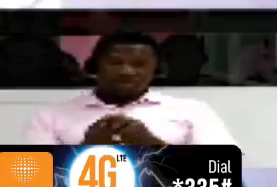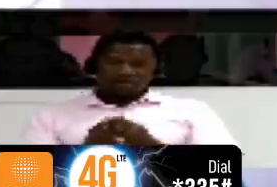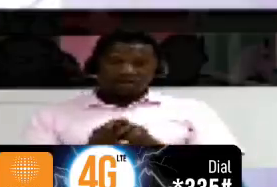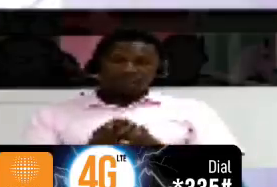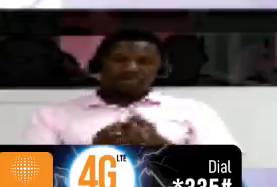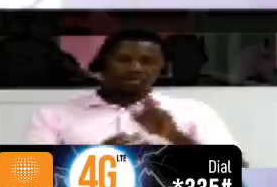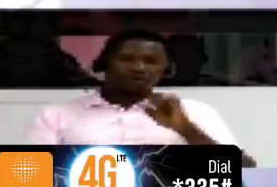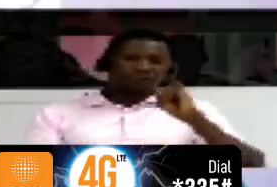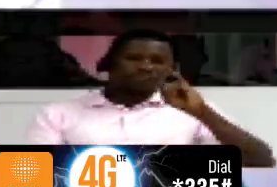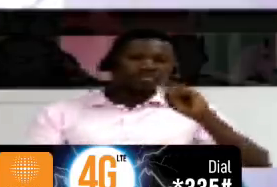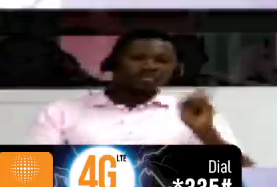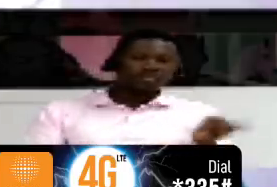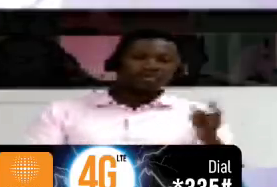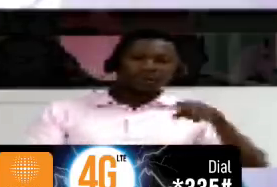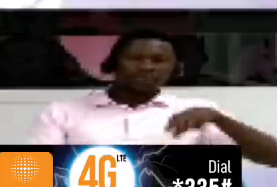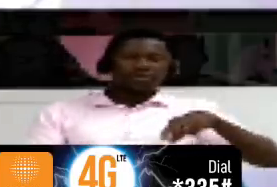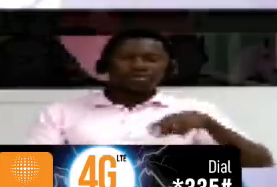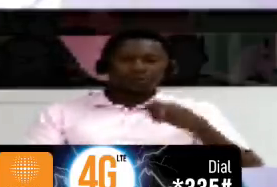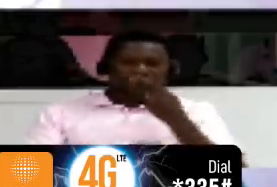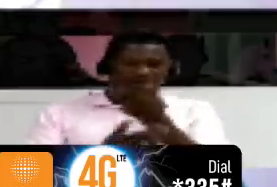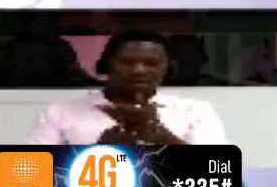I'm not very sure. Okay.